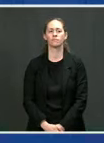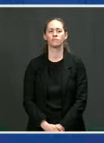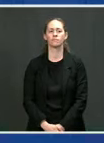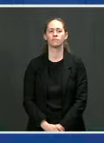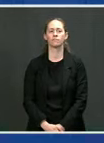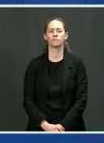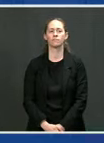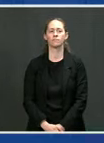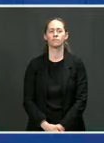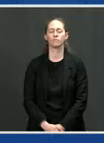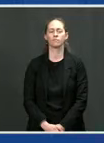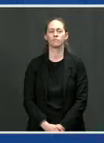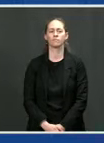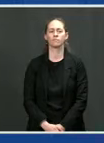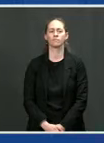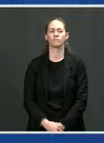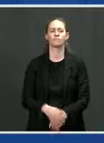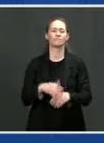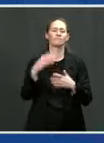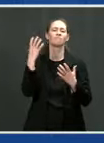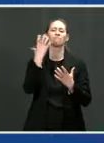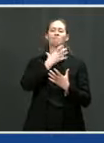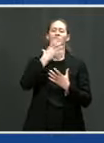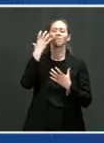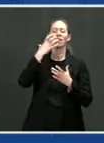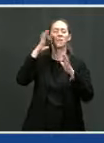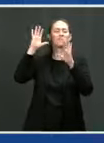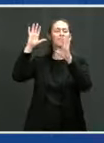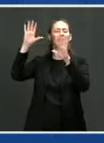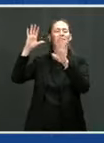Amazing grace, how